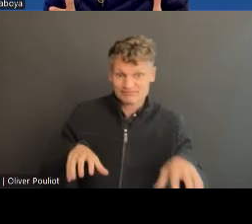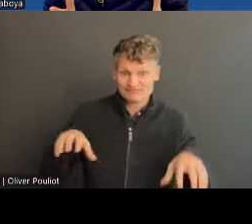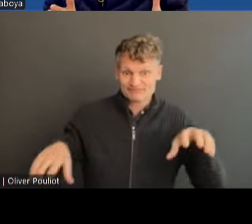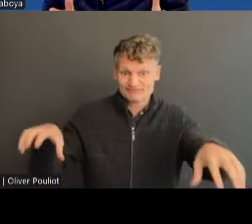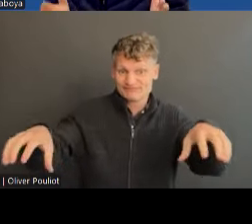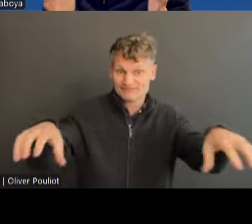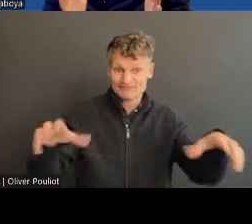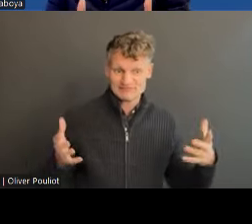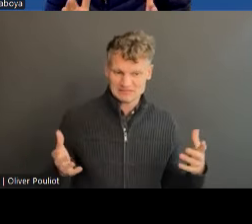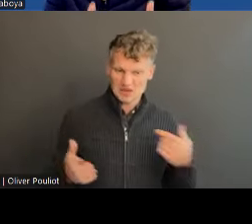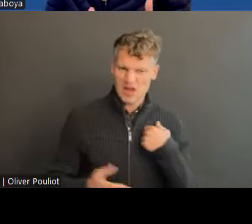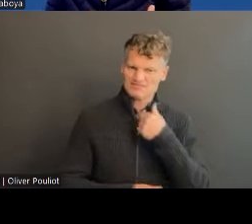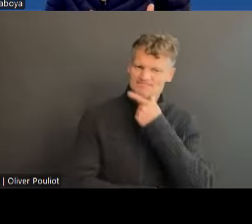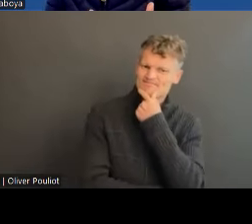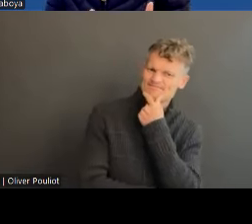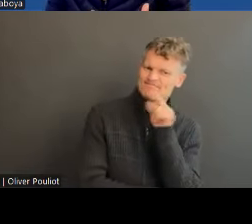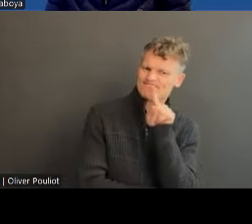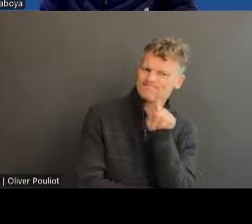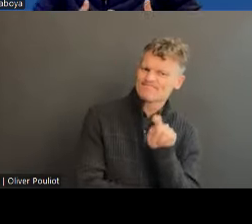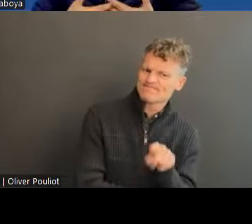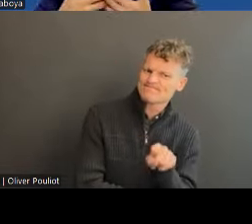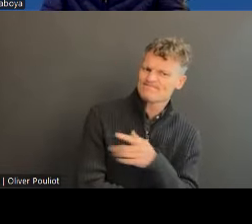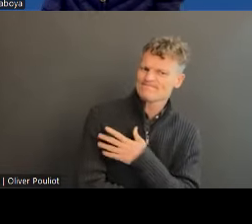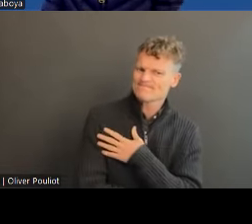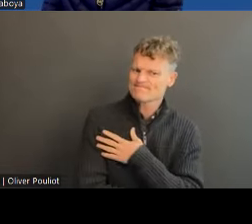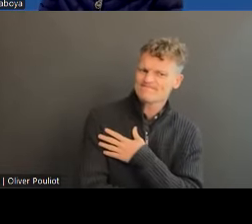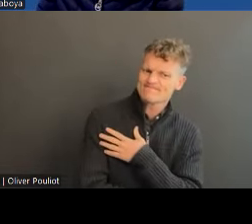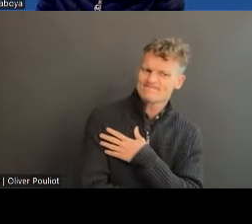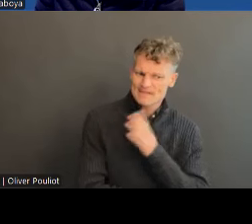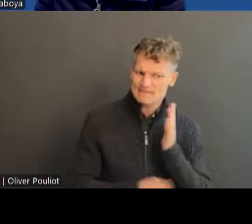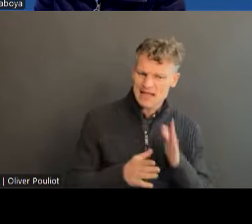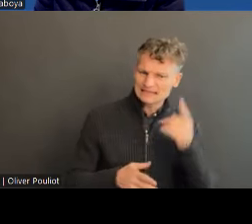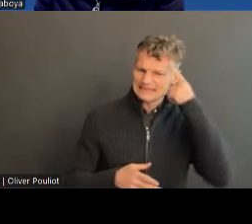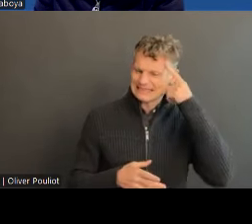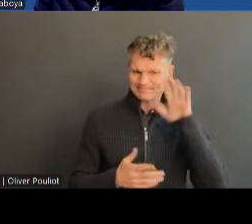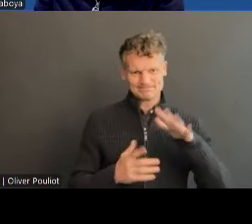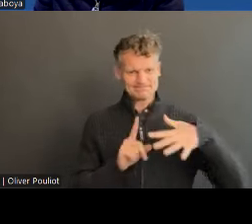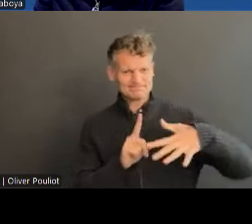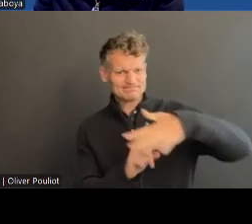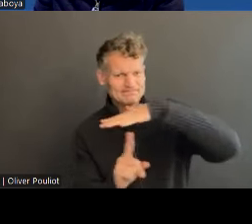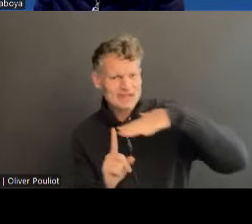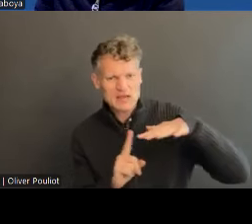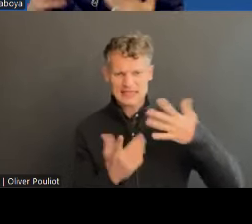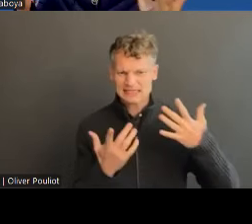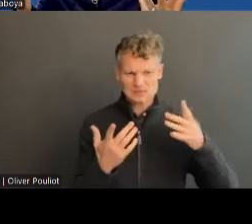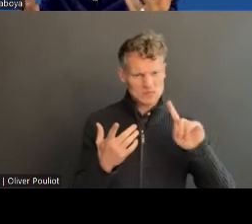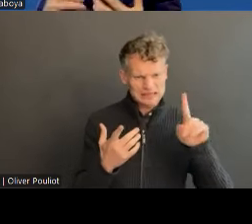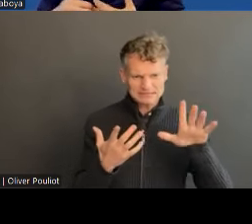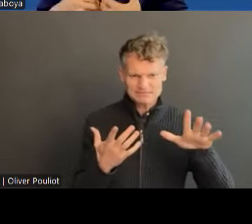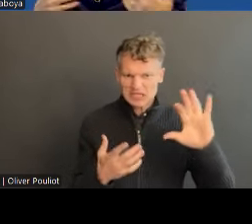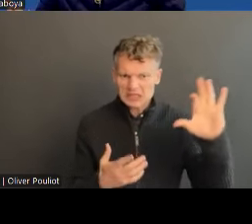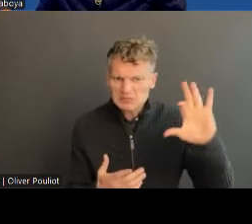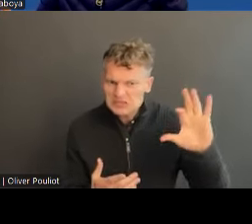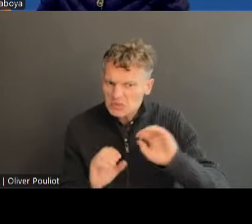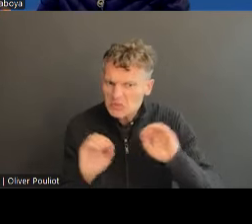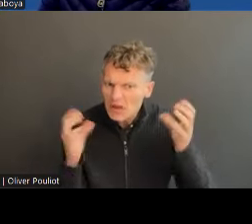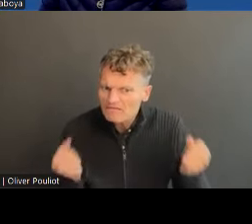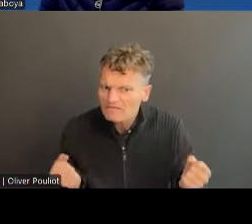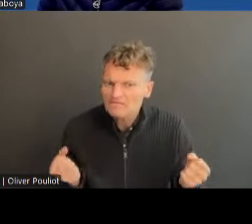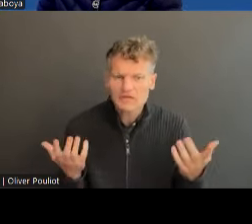why? So understanding what is happening behind these figures on the number of cases or percentages